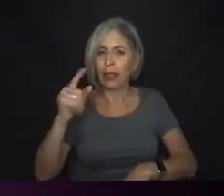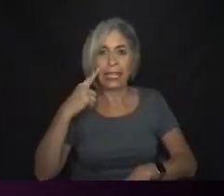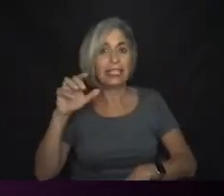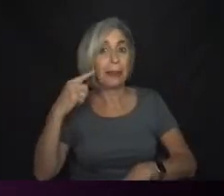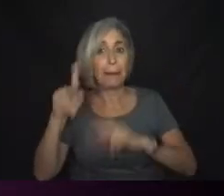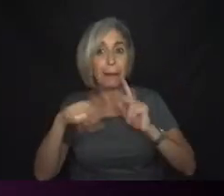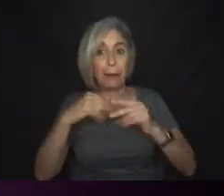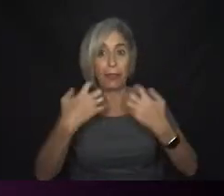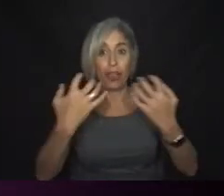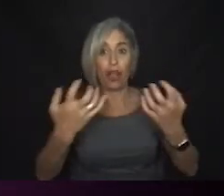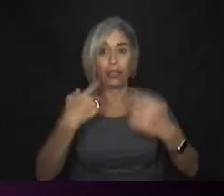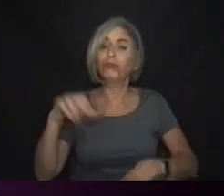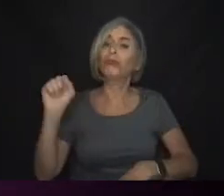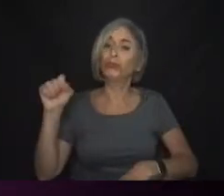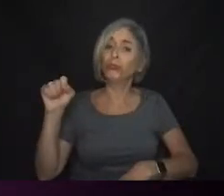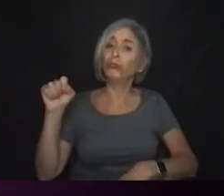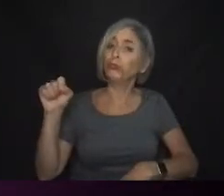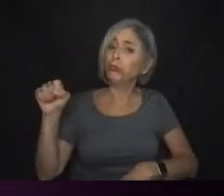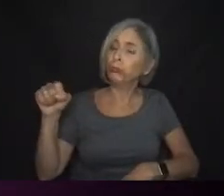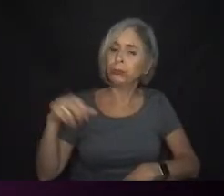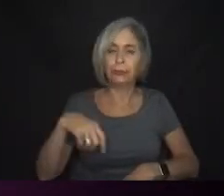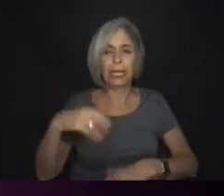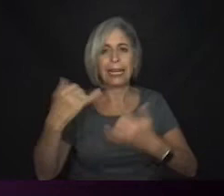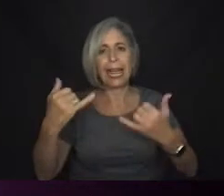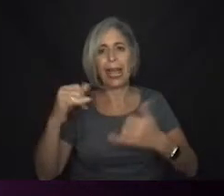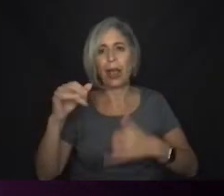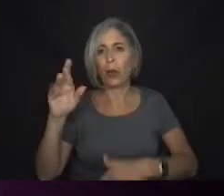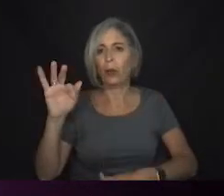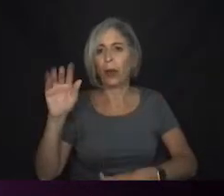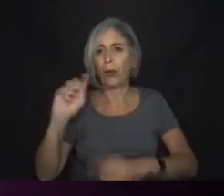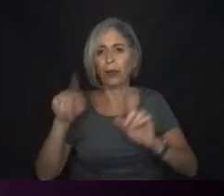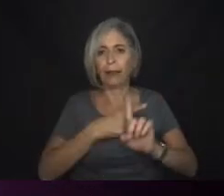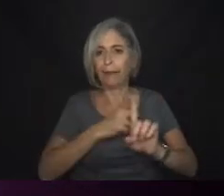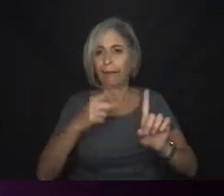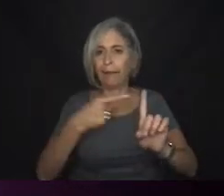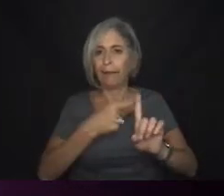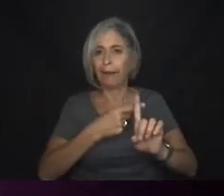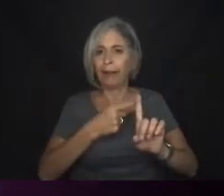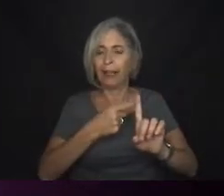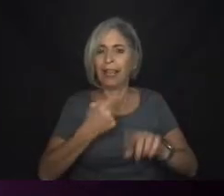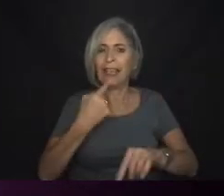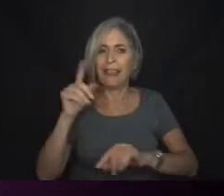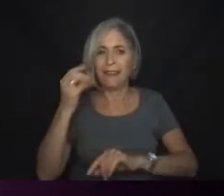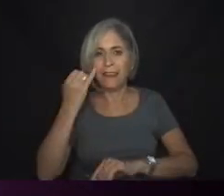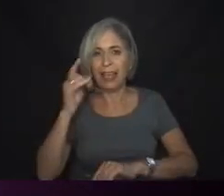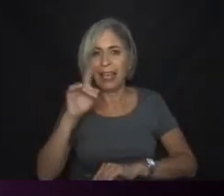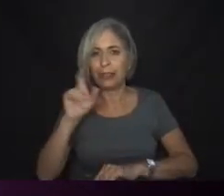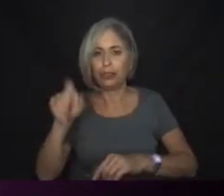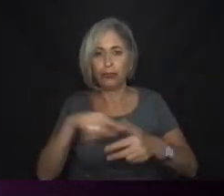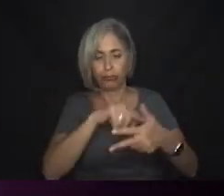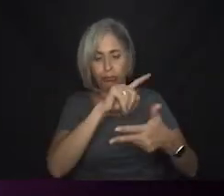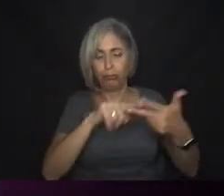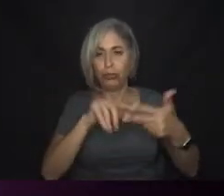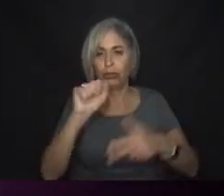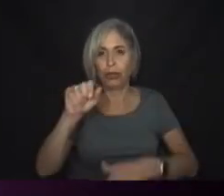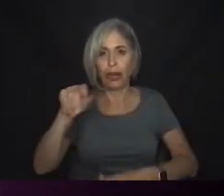nods. So with that, let's talk about routing. If I ask you for your Jamstack, your React, your whatever